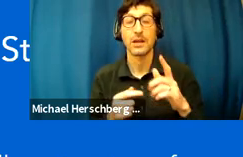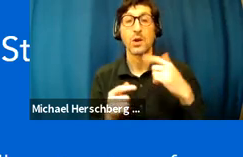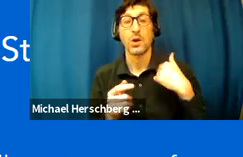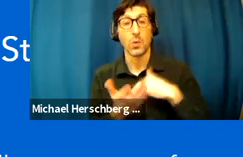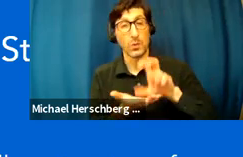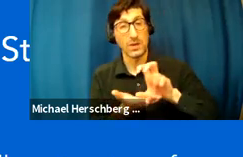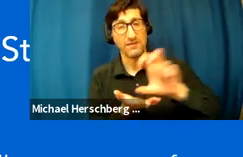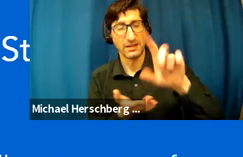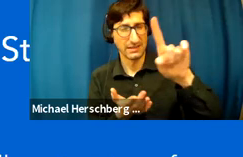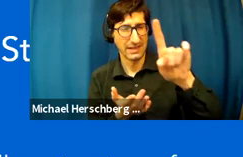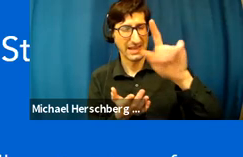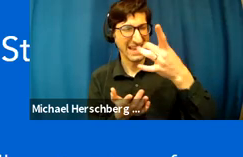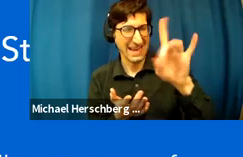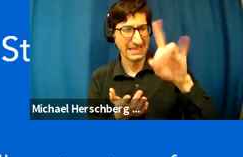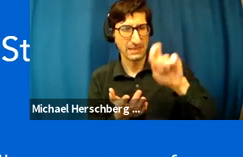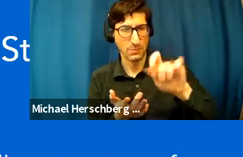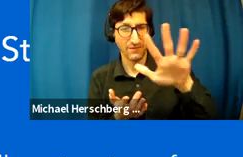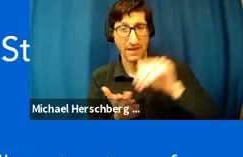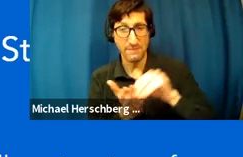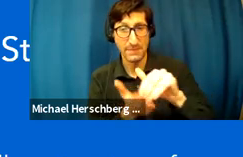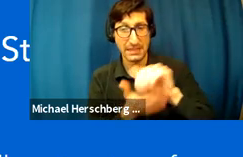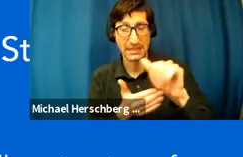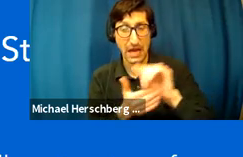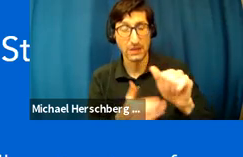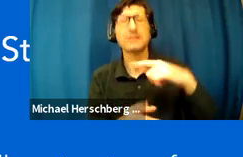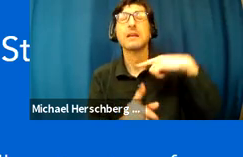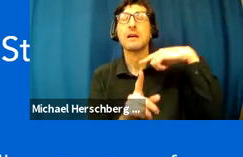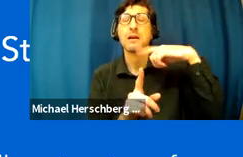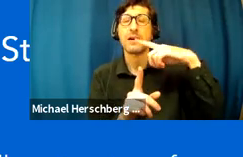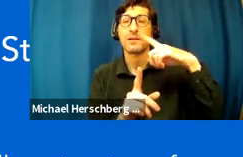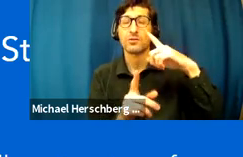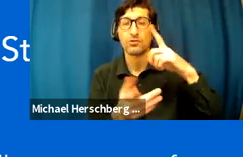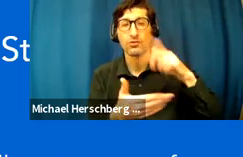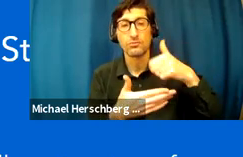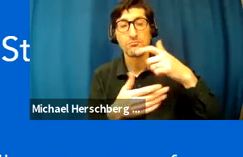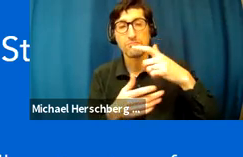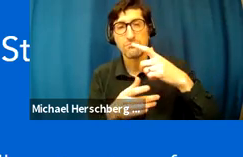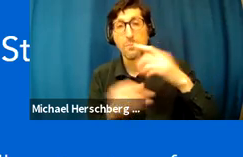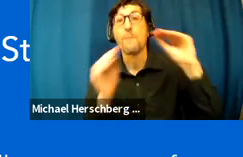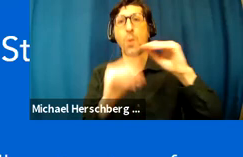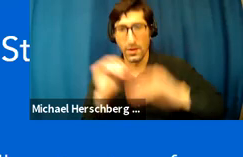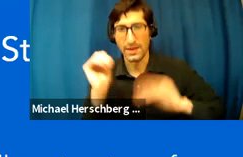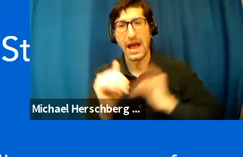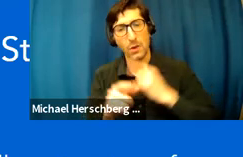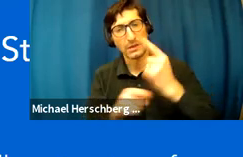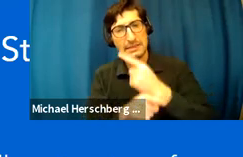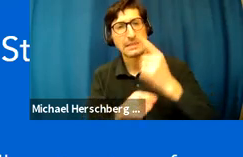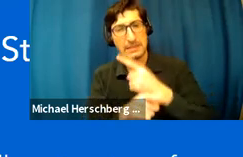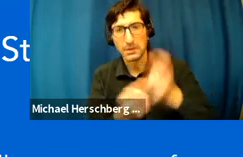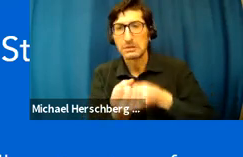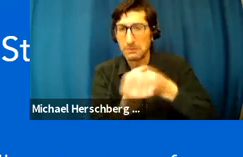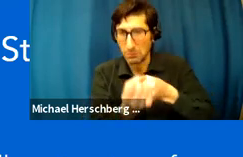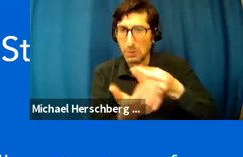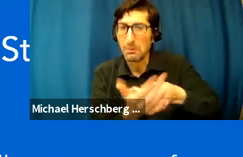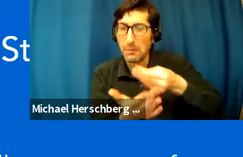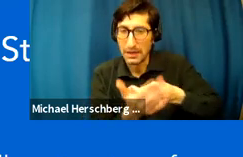$18.5 million beyond the typical soft landing support we provide to schools to supplement their